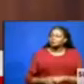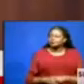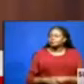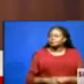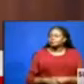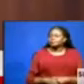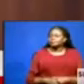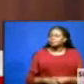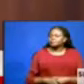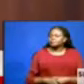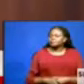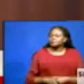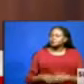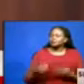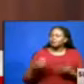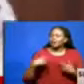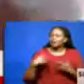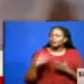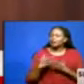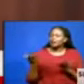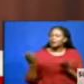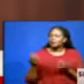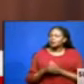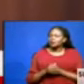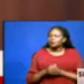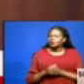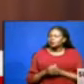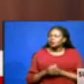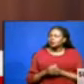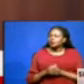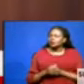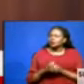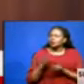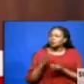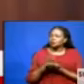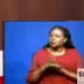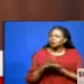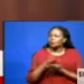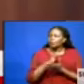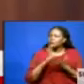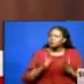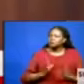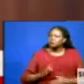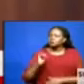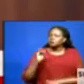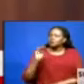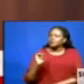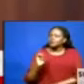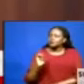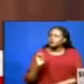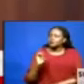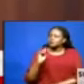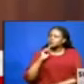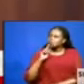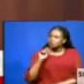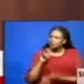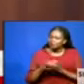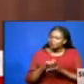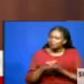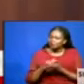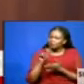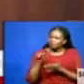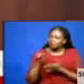Yeah. Was there any point where, and I mean particular, Commissioner Irene Masit came and said,